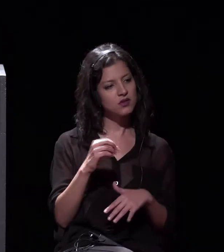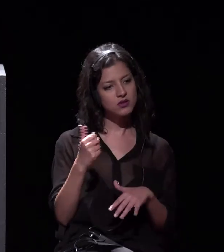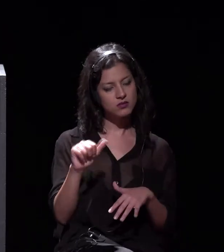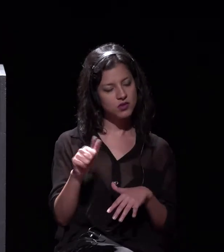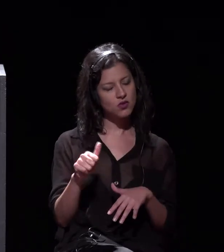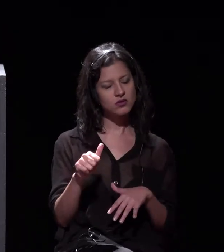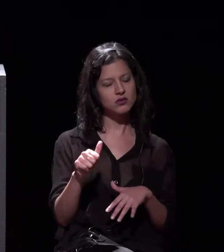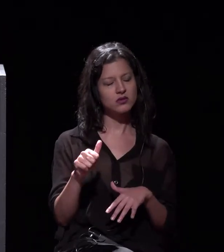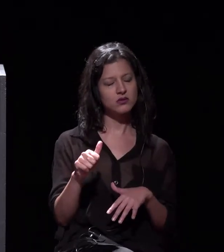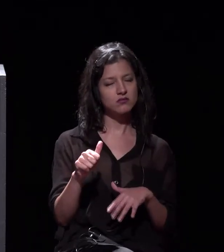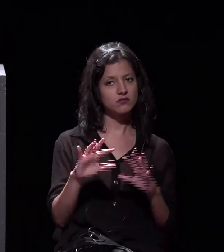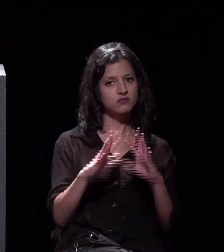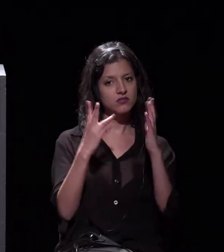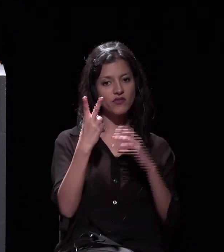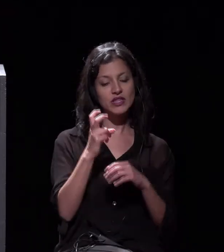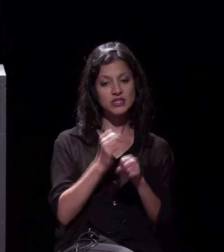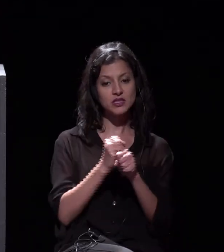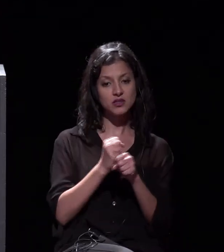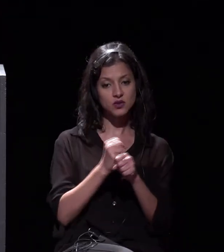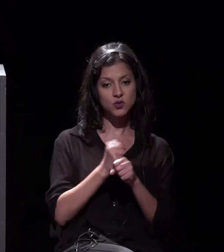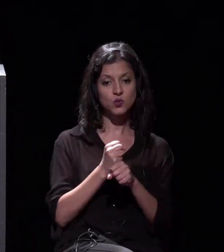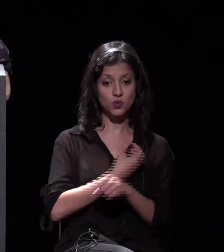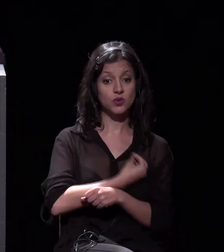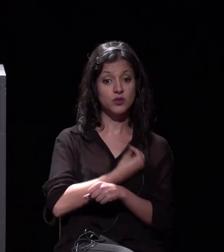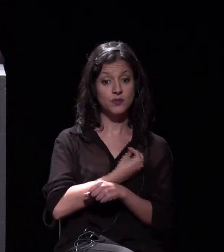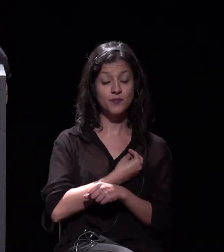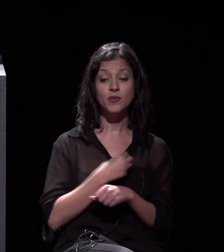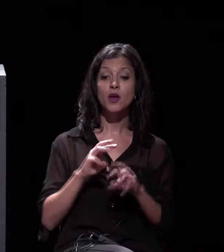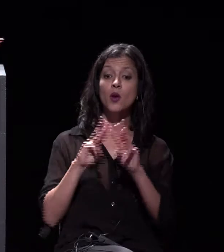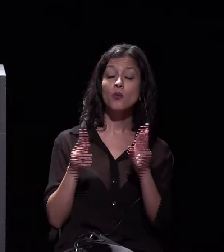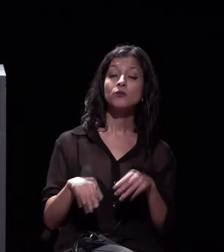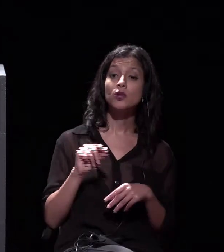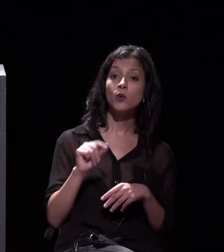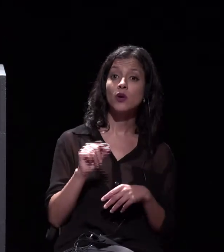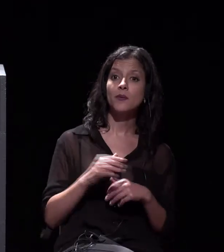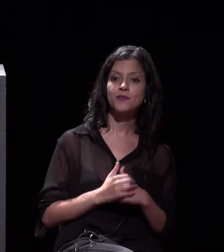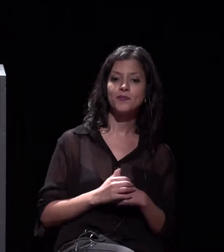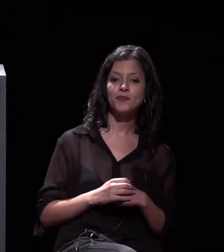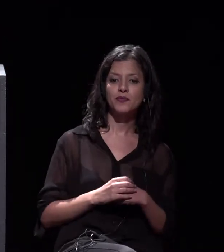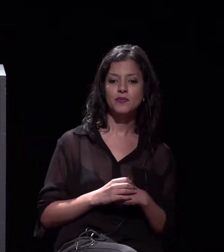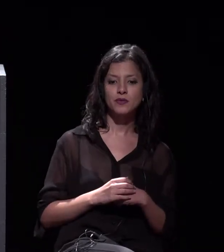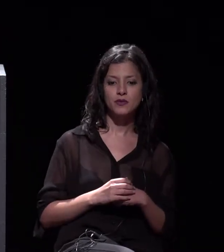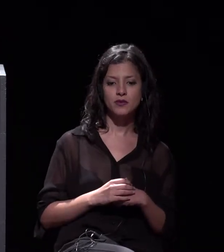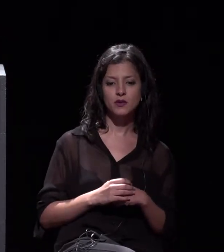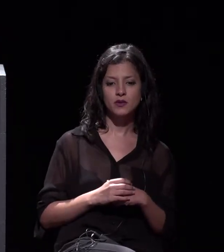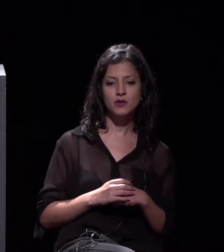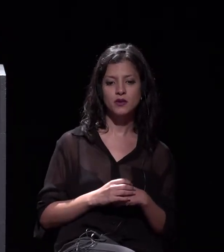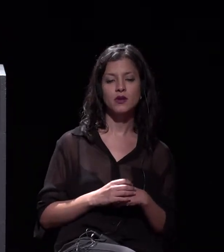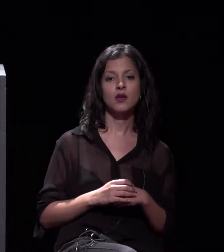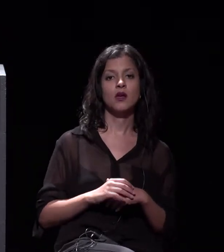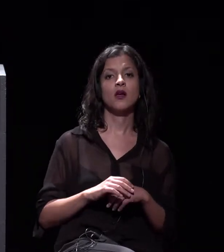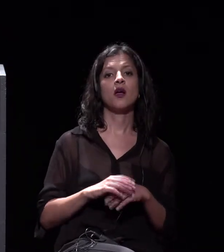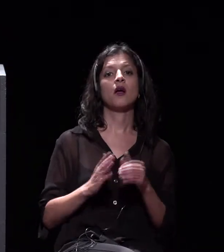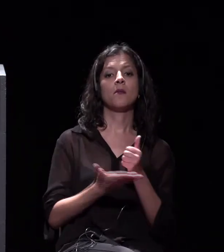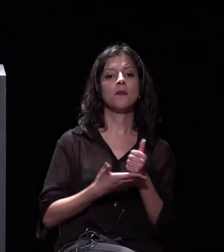they did manage, and this model of museum did manage, was to retain this sense of collective ownership, and in a sense not to disappear away the minute that